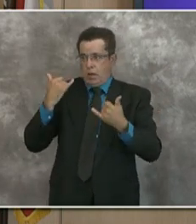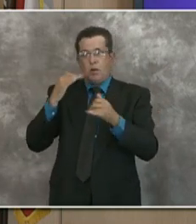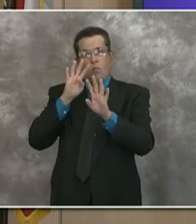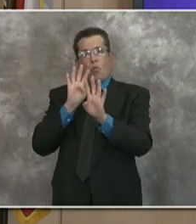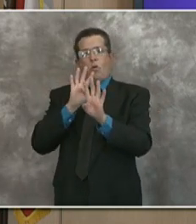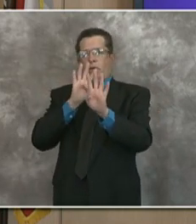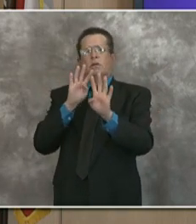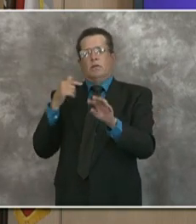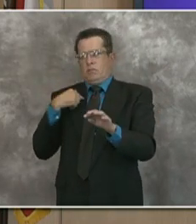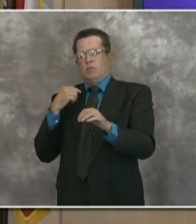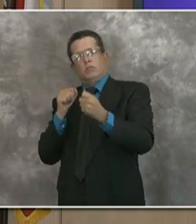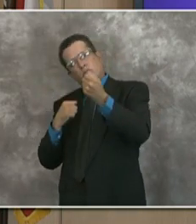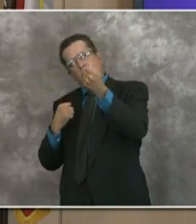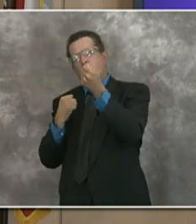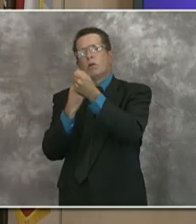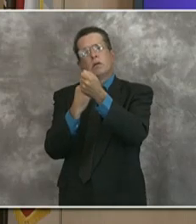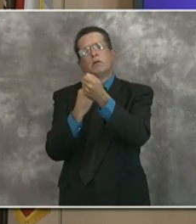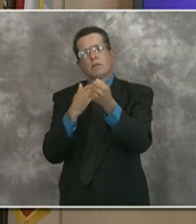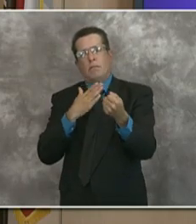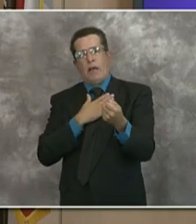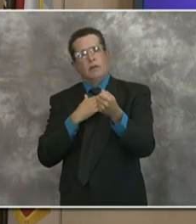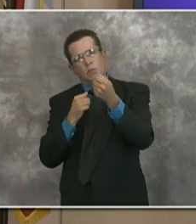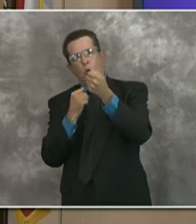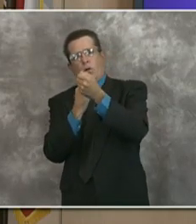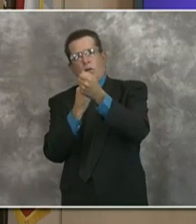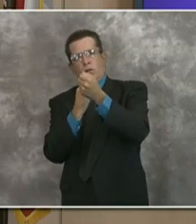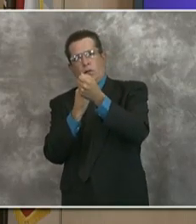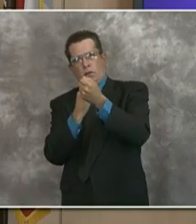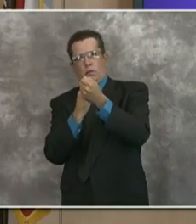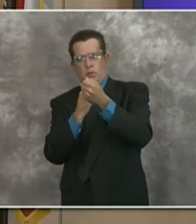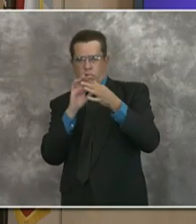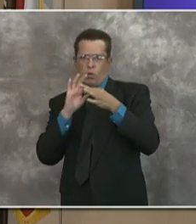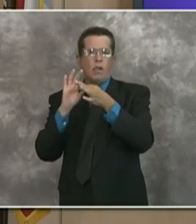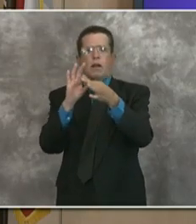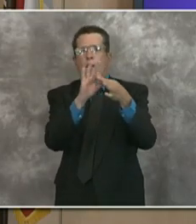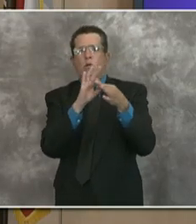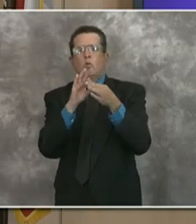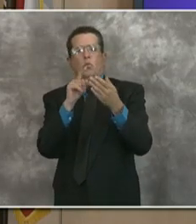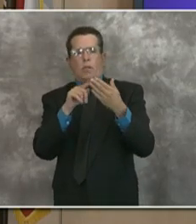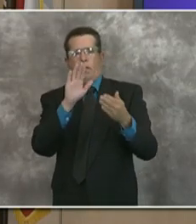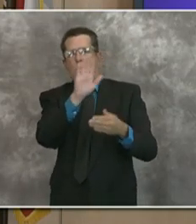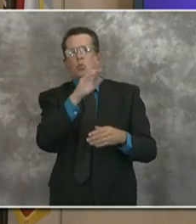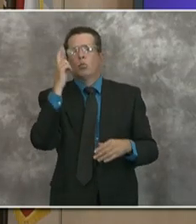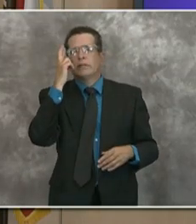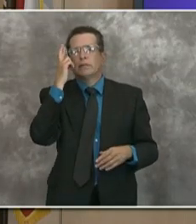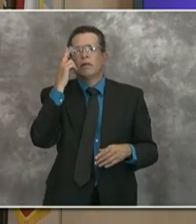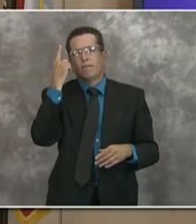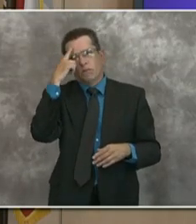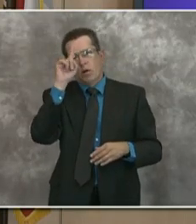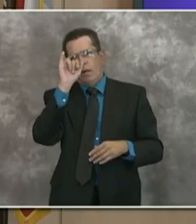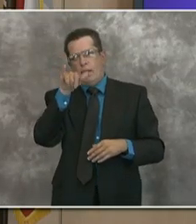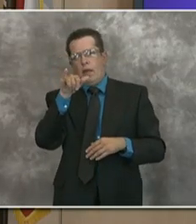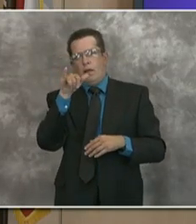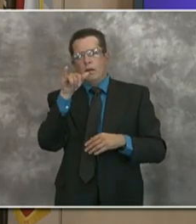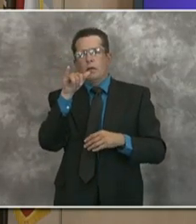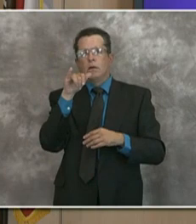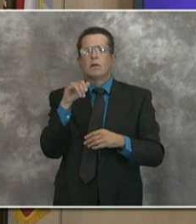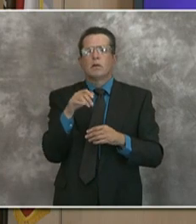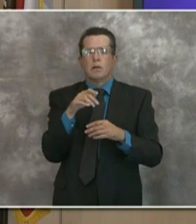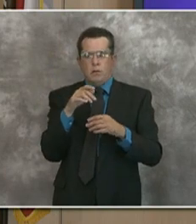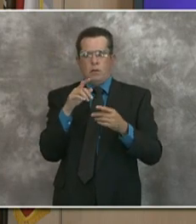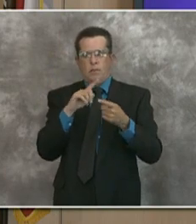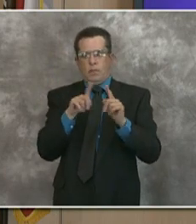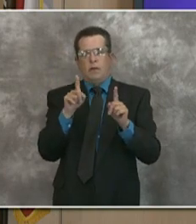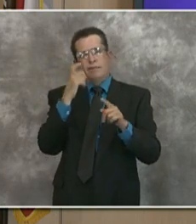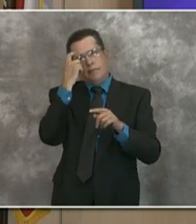extend my moral support and alignment and solidarity with what they're protesting, we continue to say be as careful